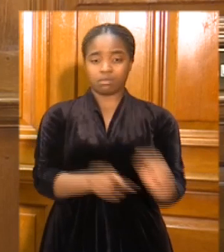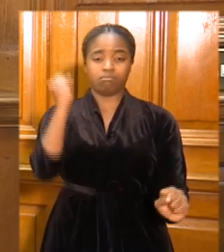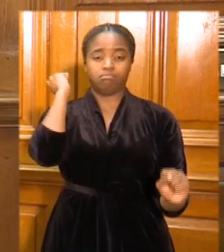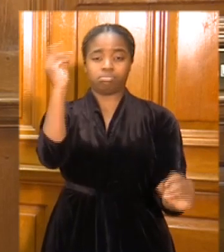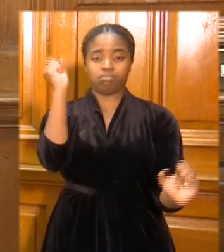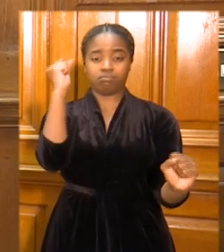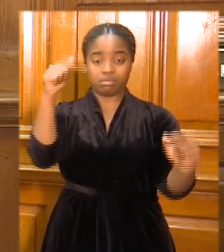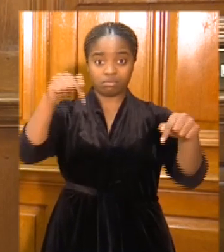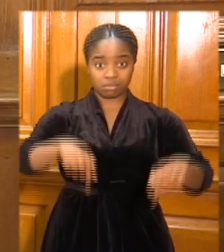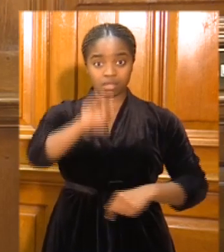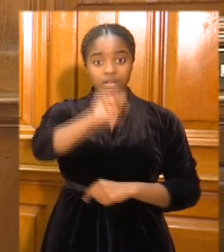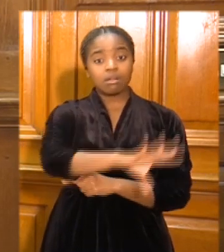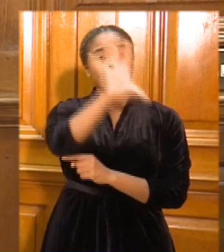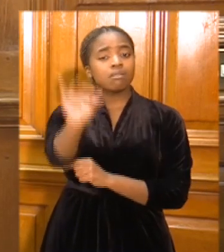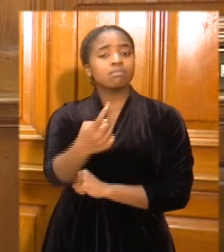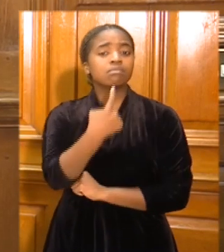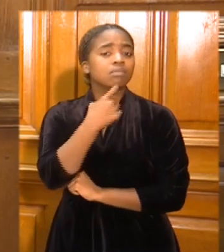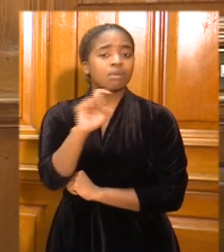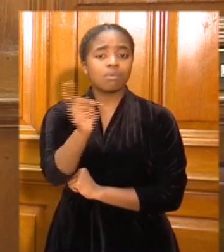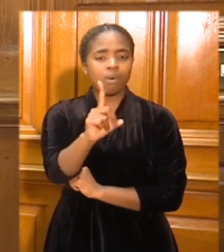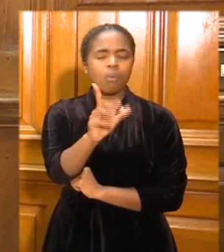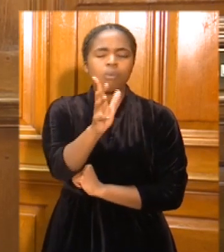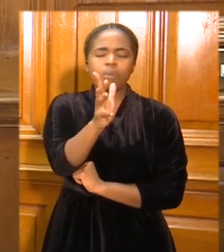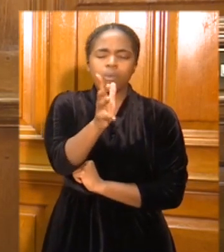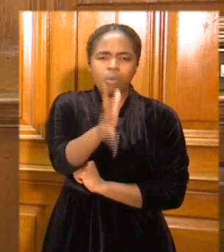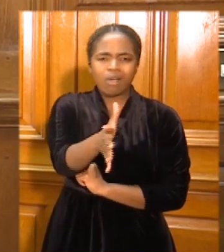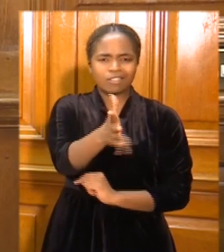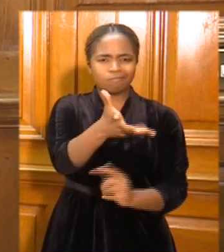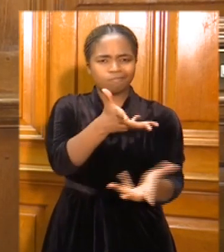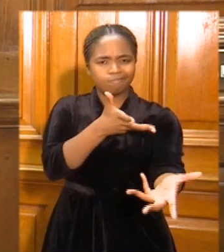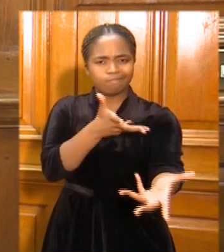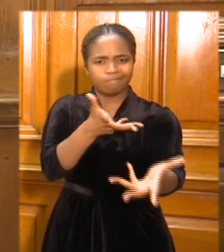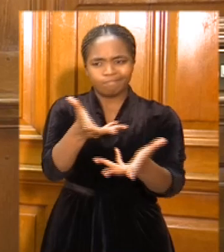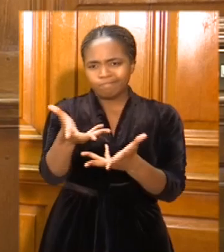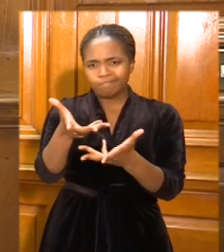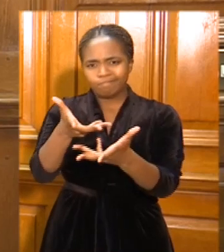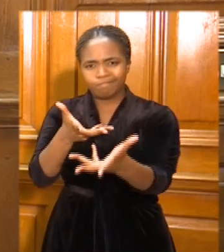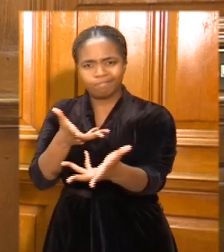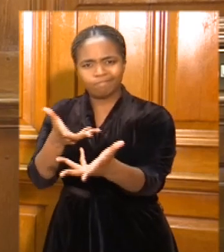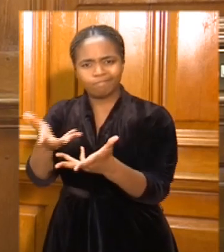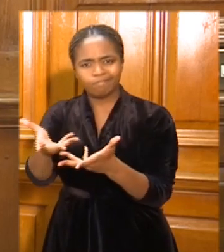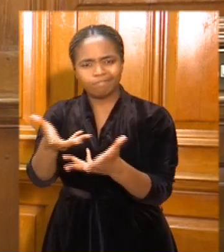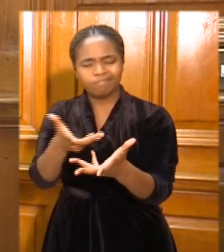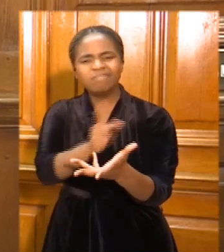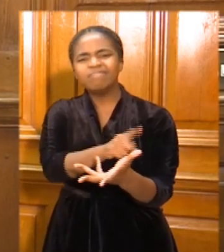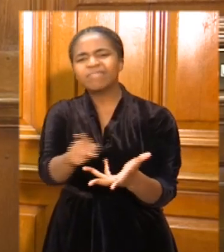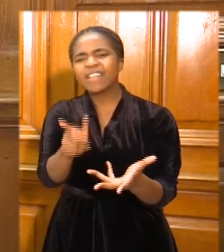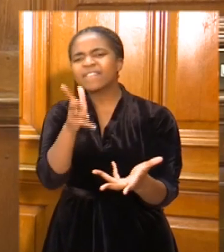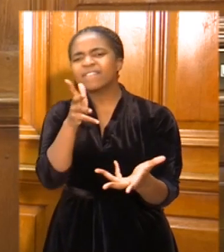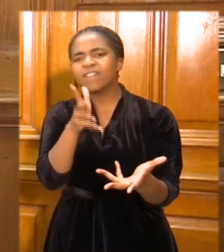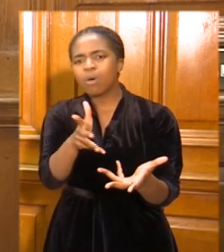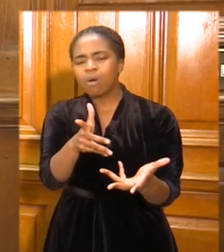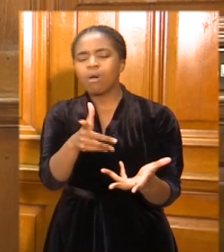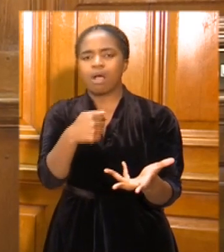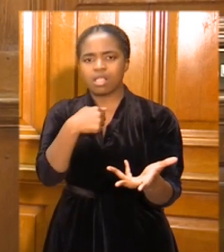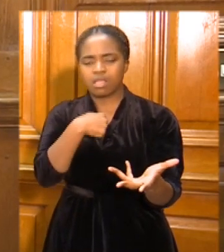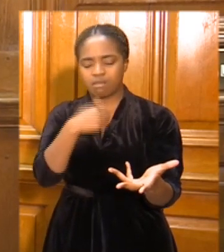would undertake a process of consultation to guide the actions we must now